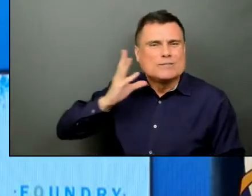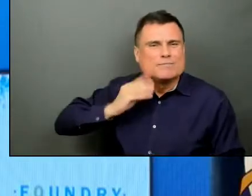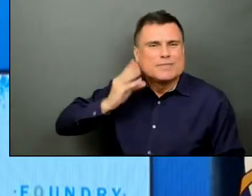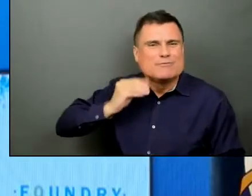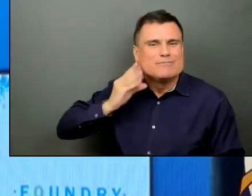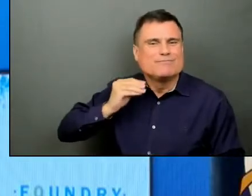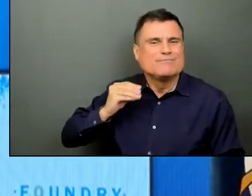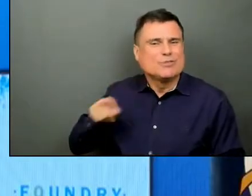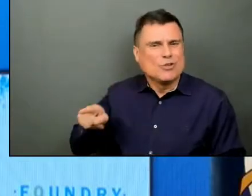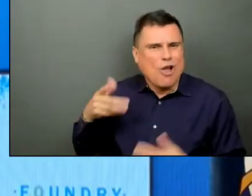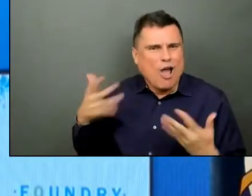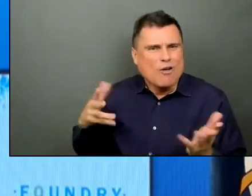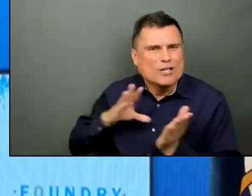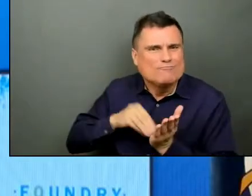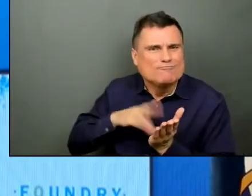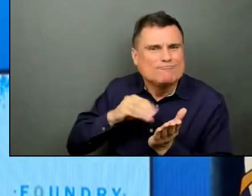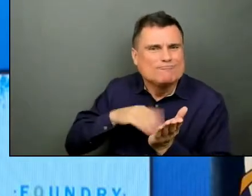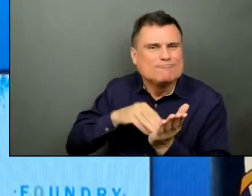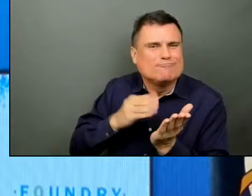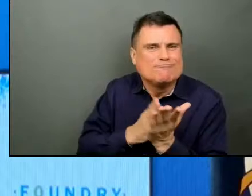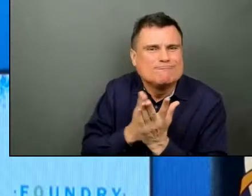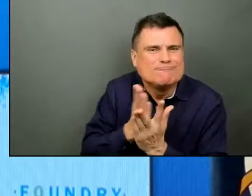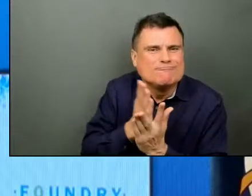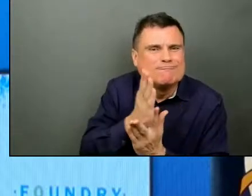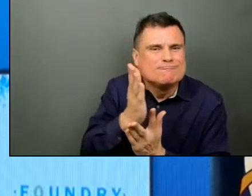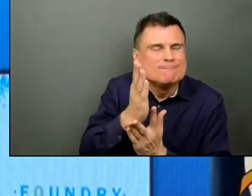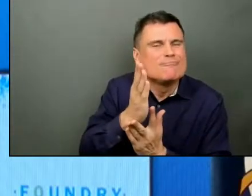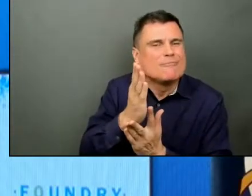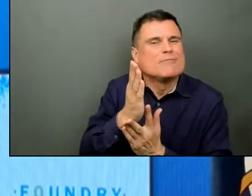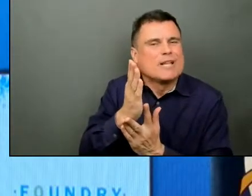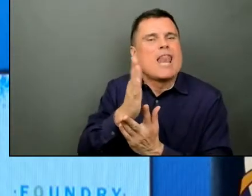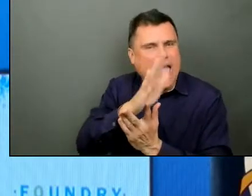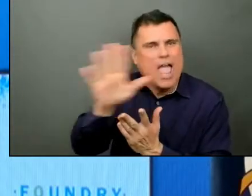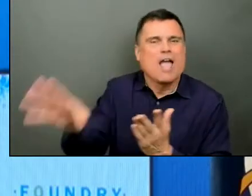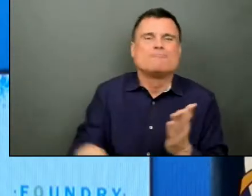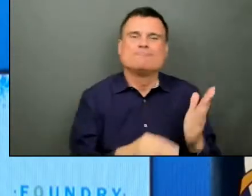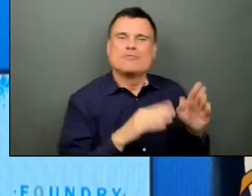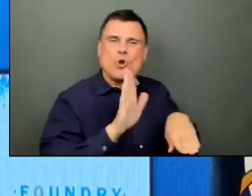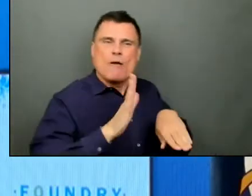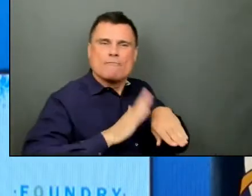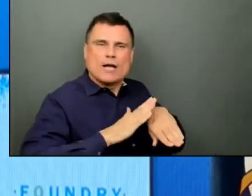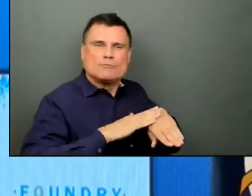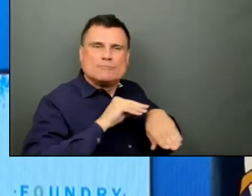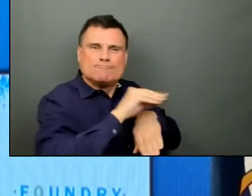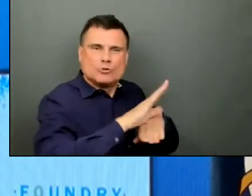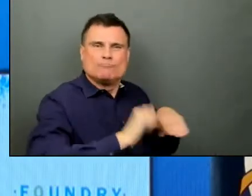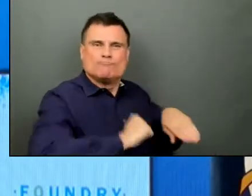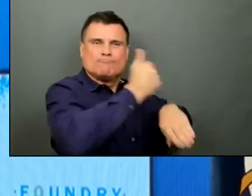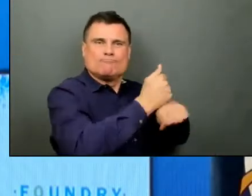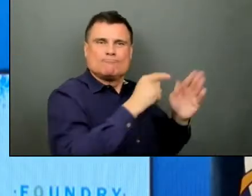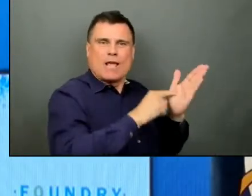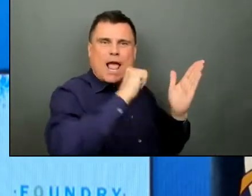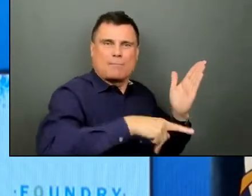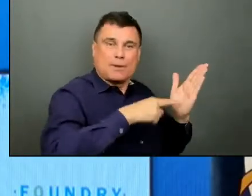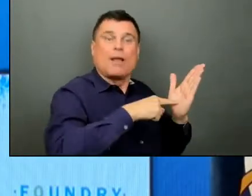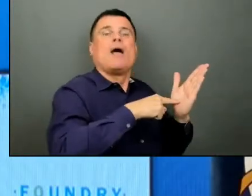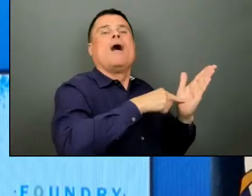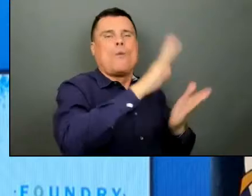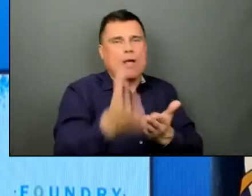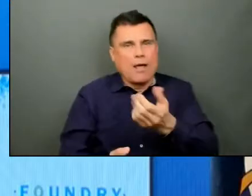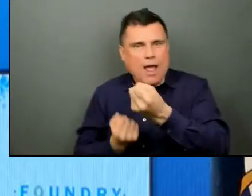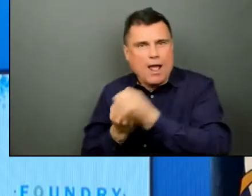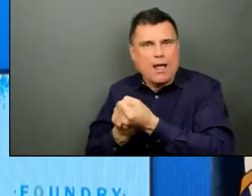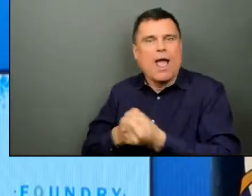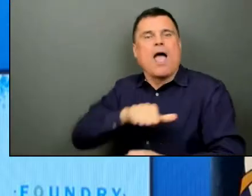part of Foundry's work and the design of this app. We're also joined today by Christine Harris, who's a family peer supporter with